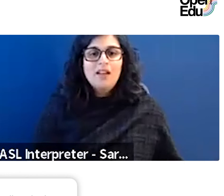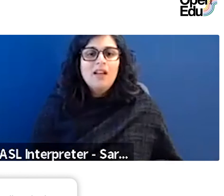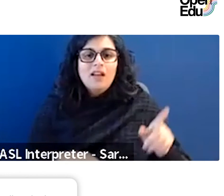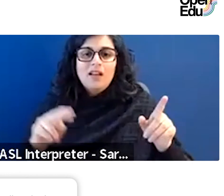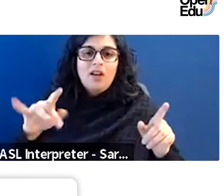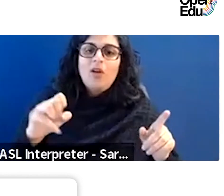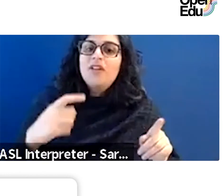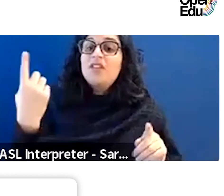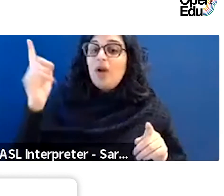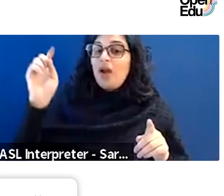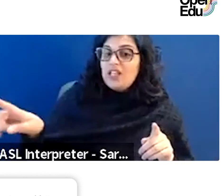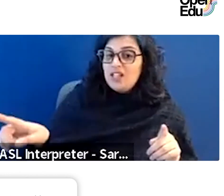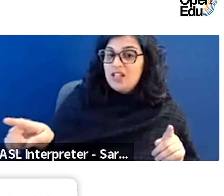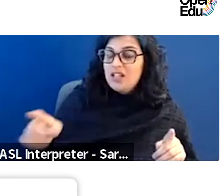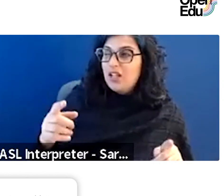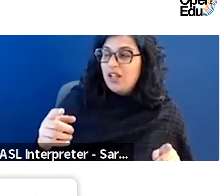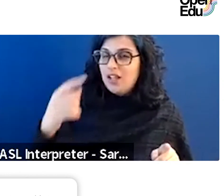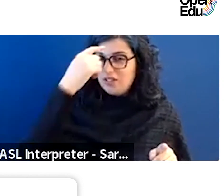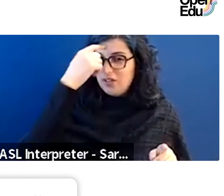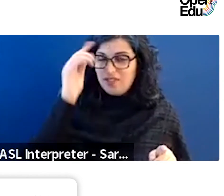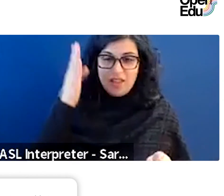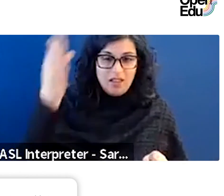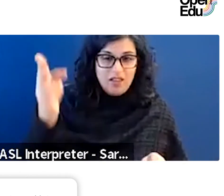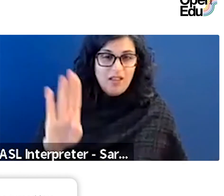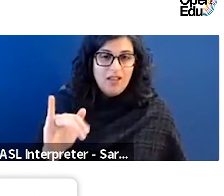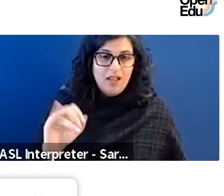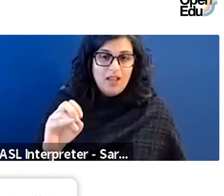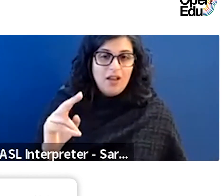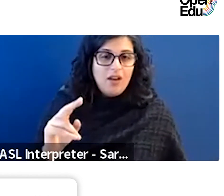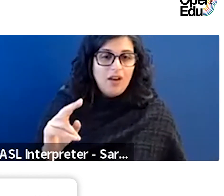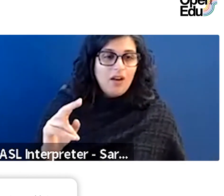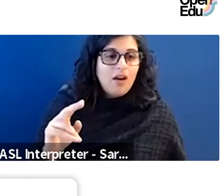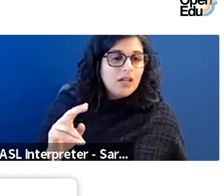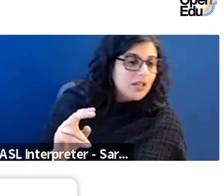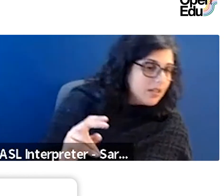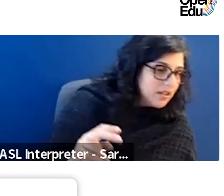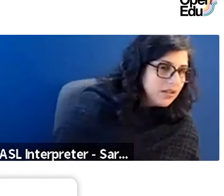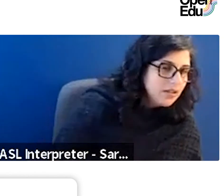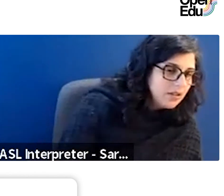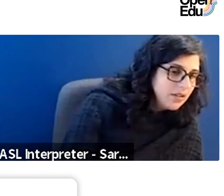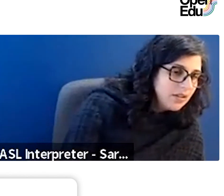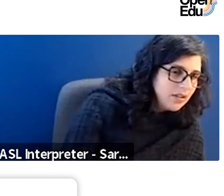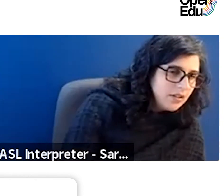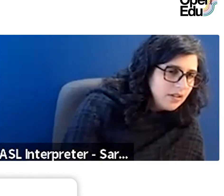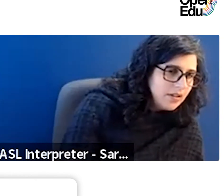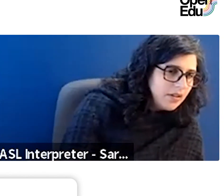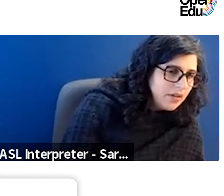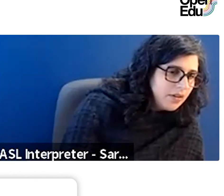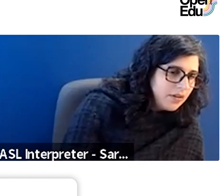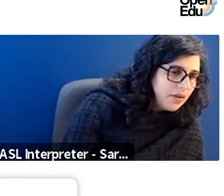the future a biohack can be turned into 3D print material or even melted into a thin